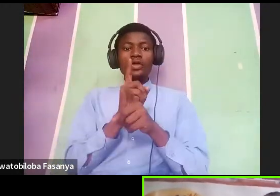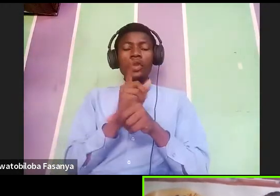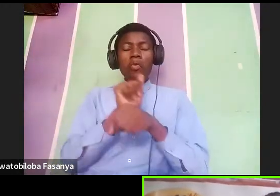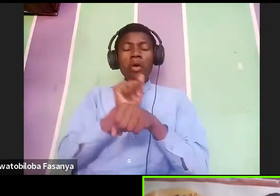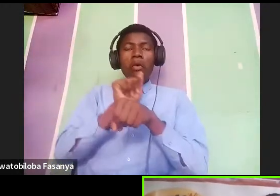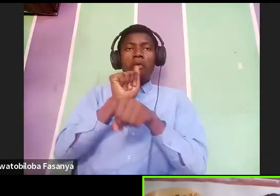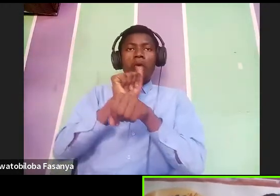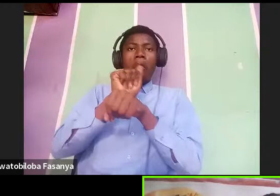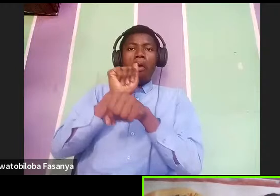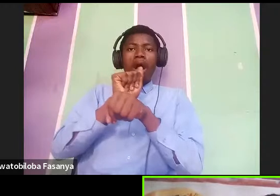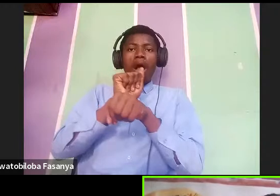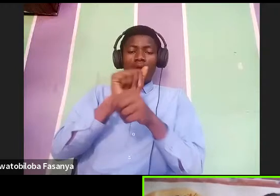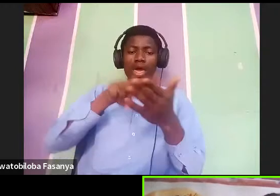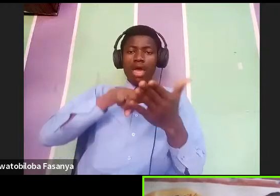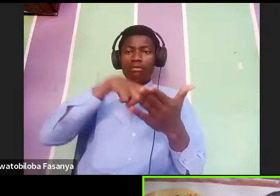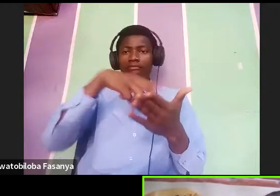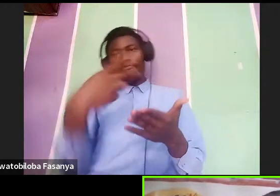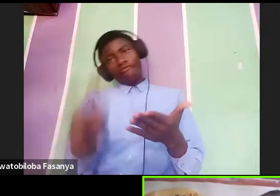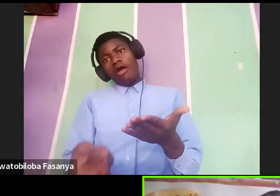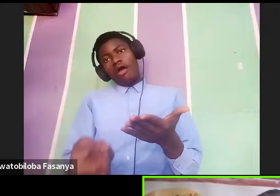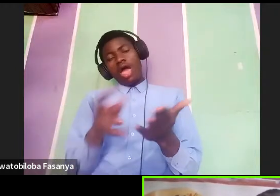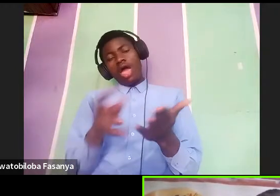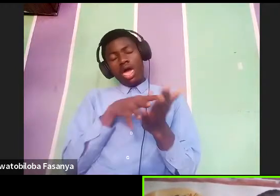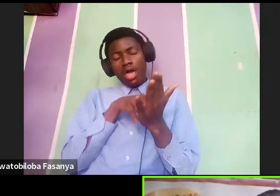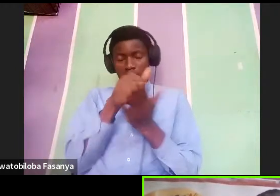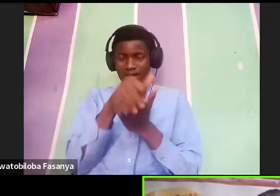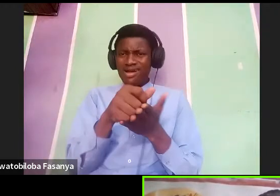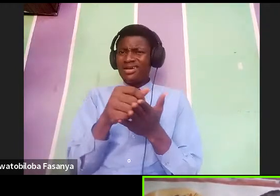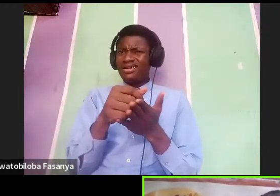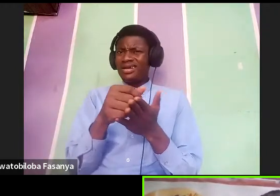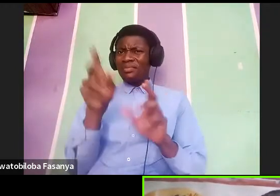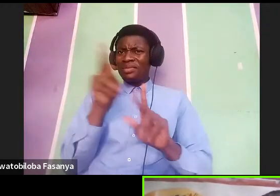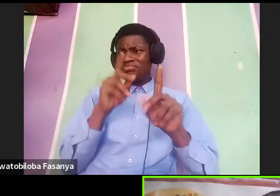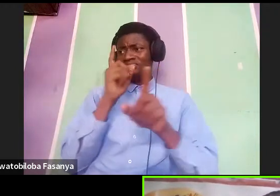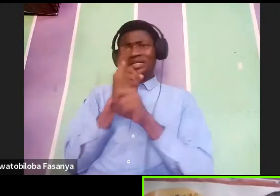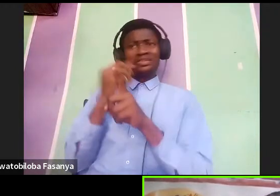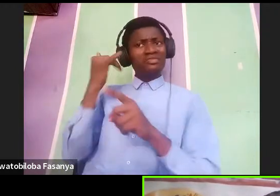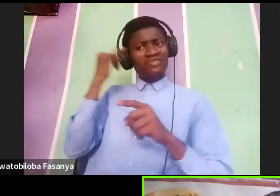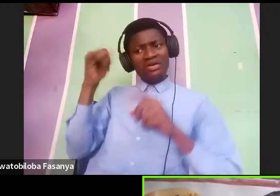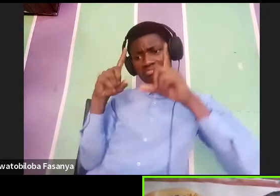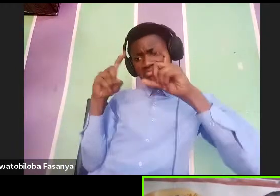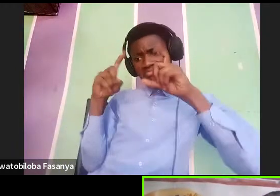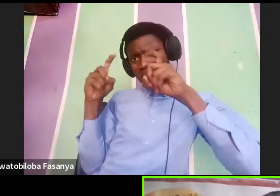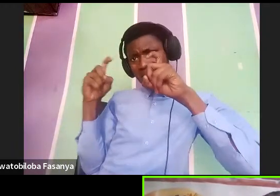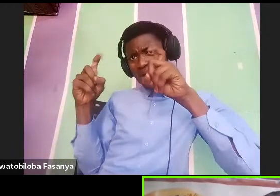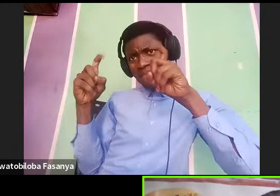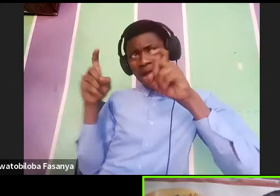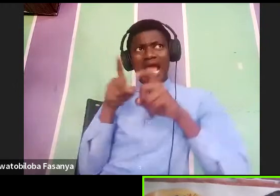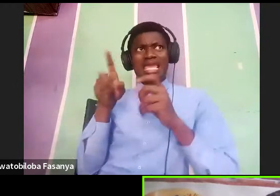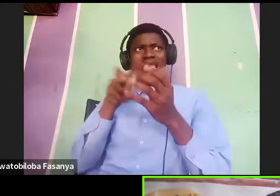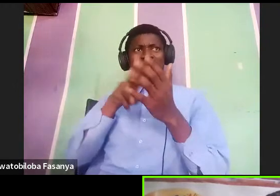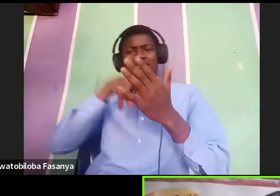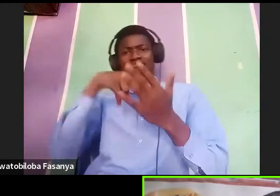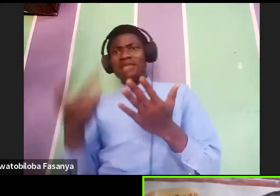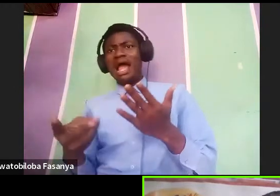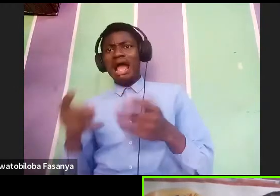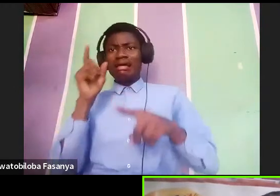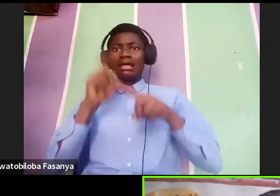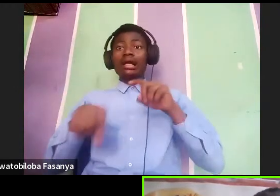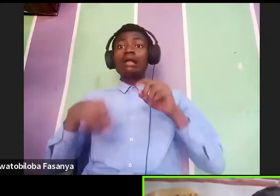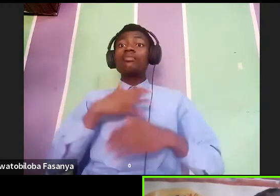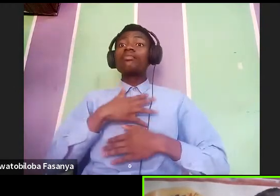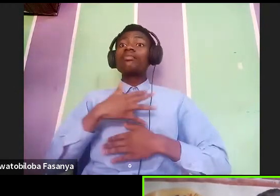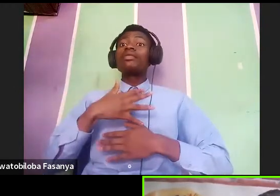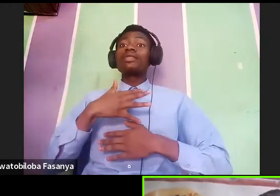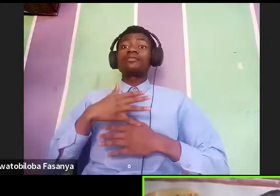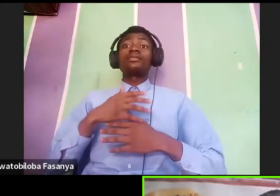phones and they keep capturing the events on their cameras. So we're going to have a time for CPR.